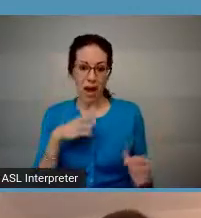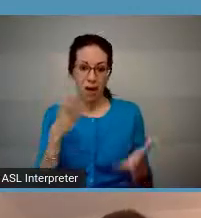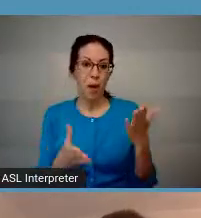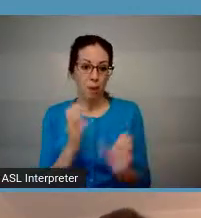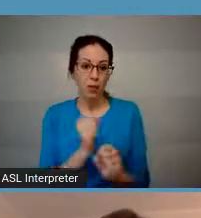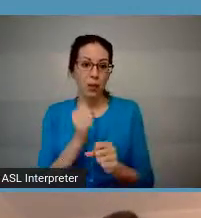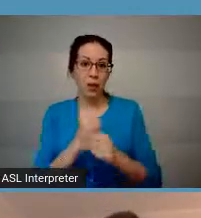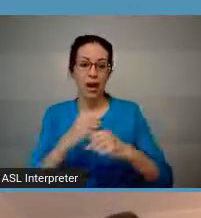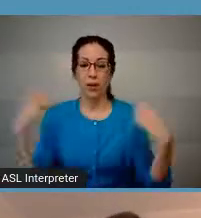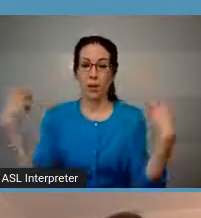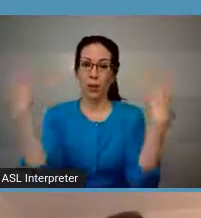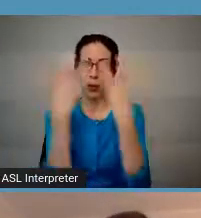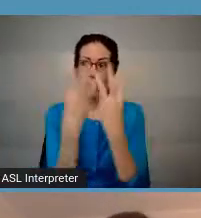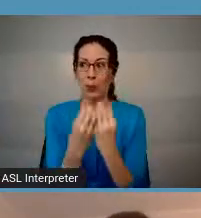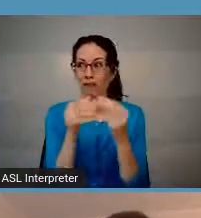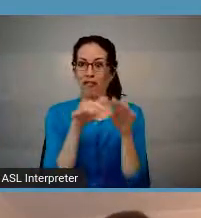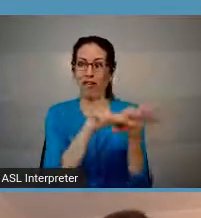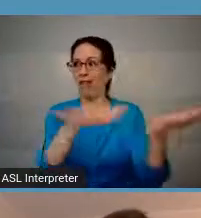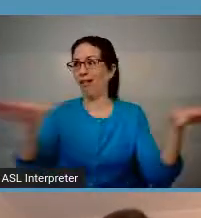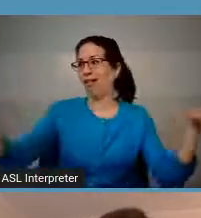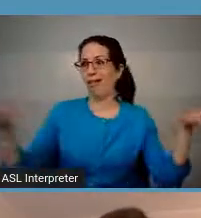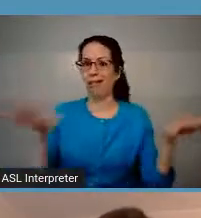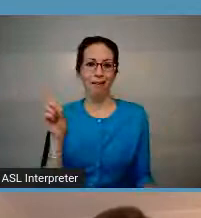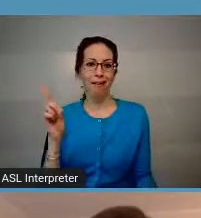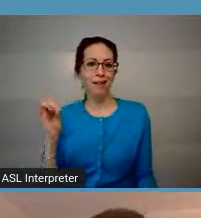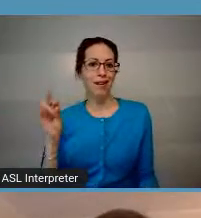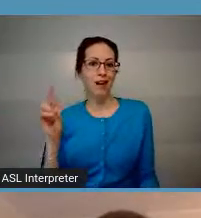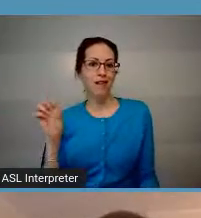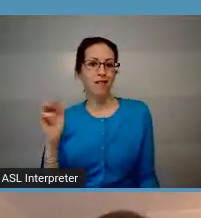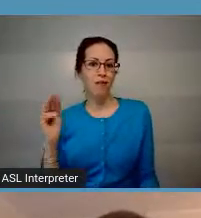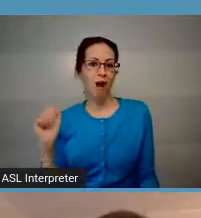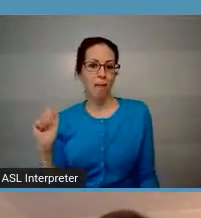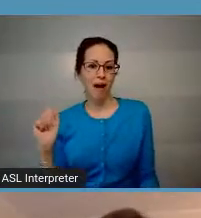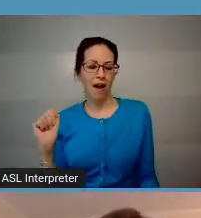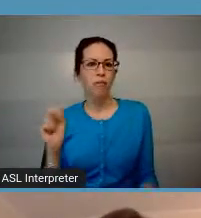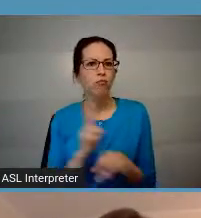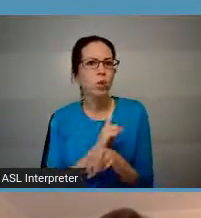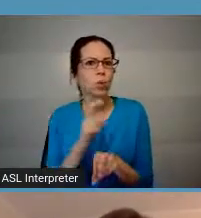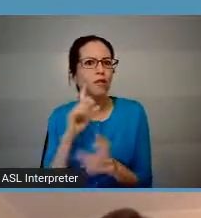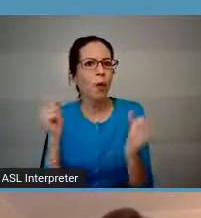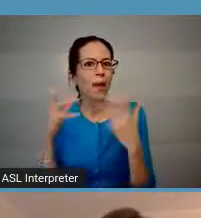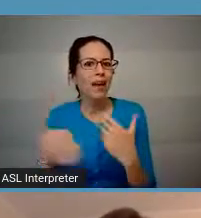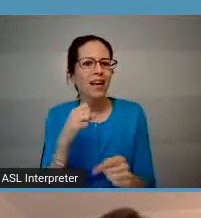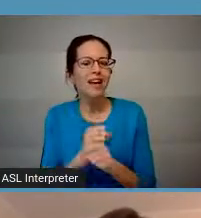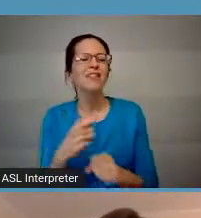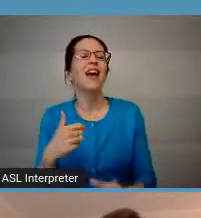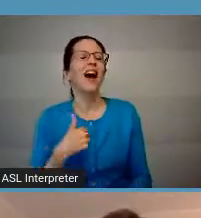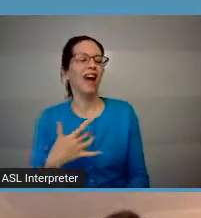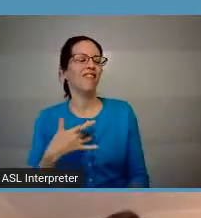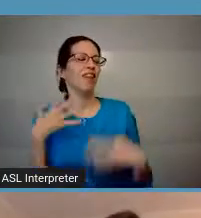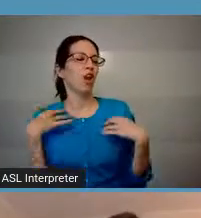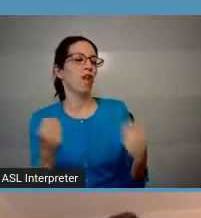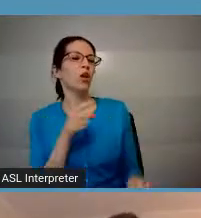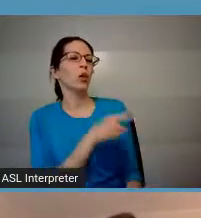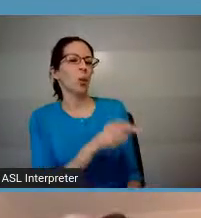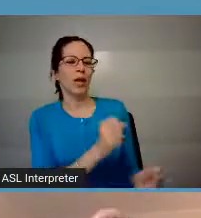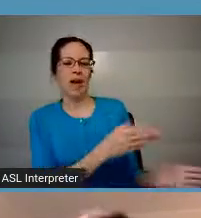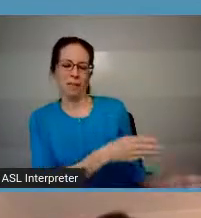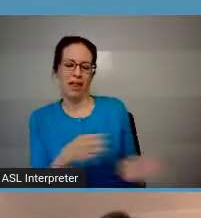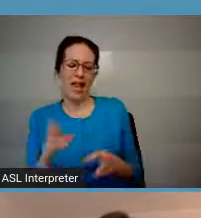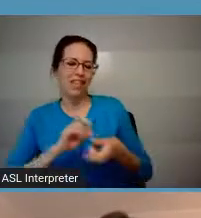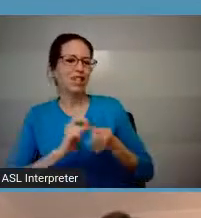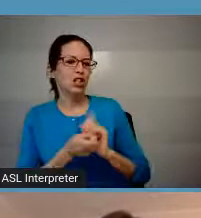was used for decades. And I have every confidence that you can plan a digitization project and that you will